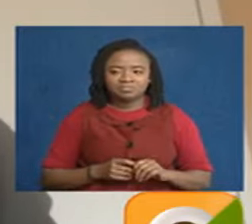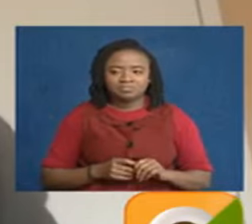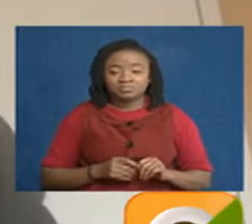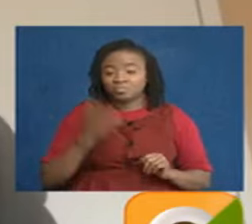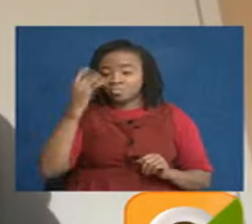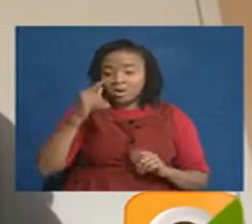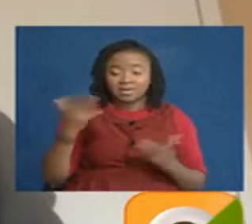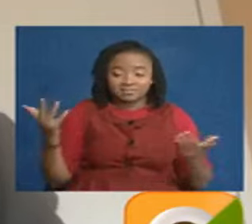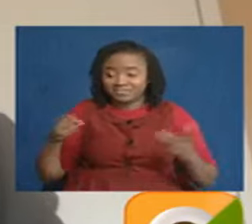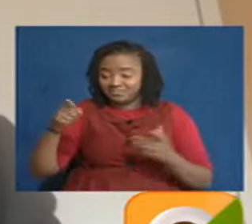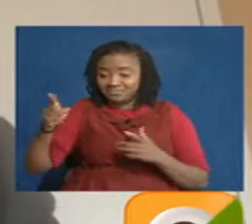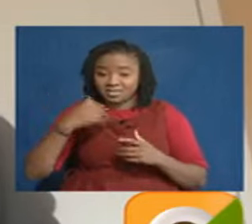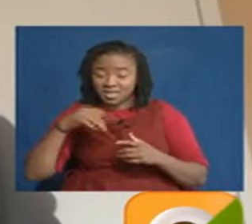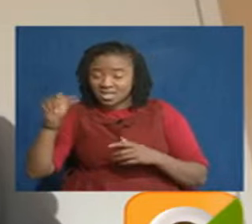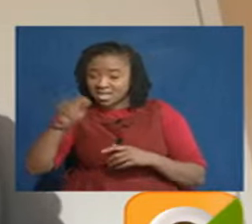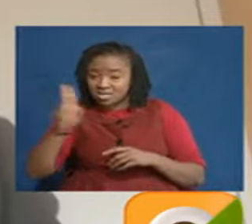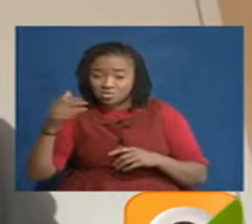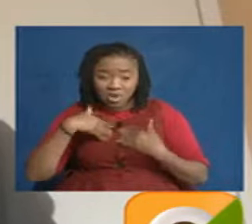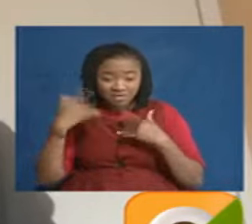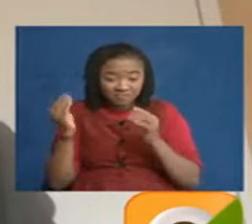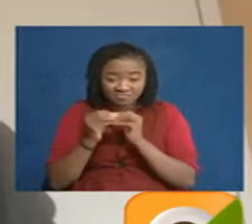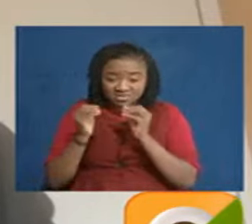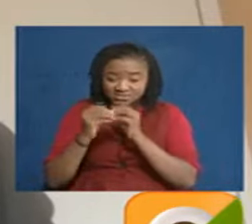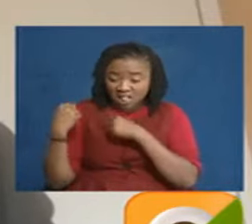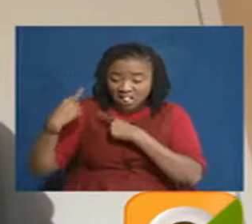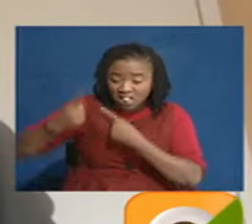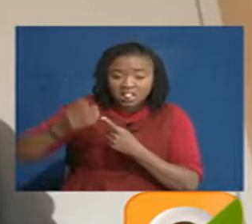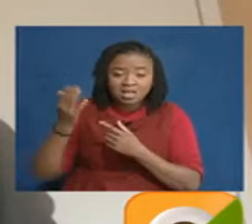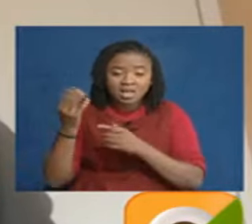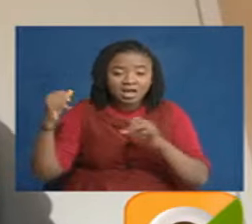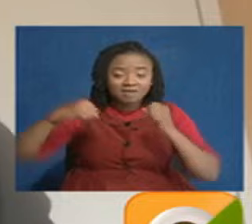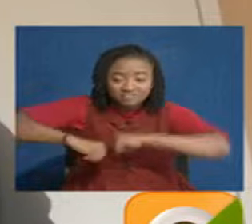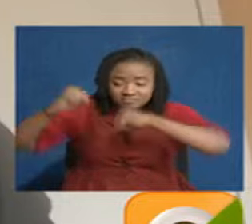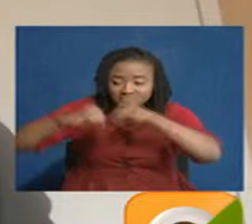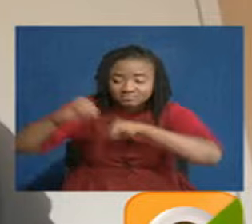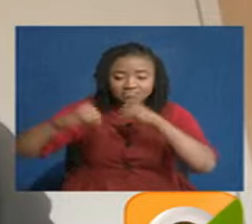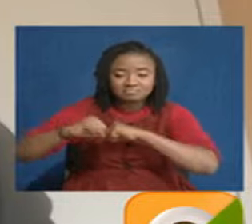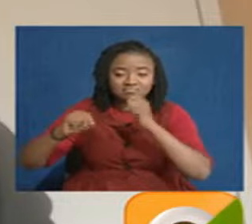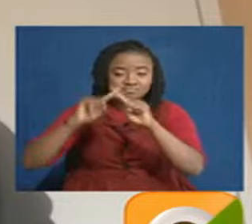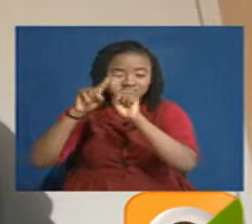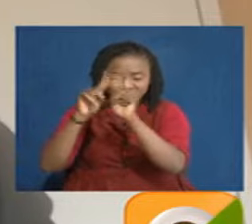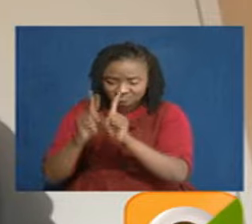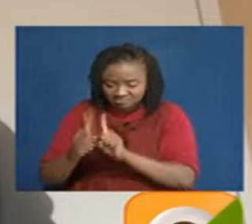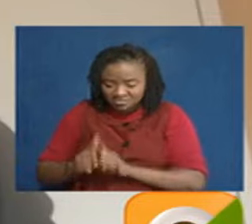itself. And so going to the Security Council without